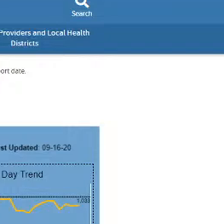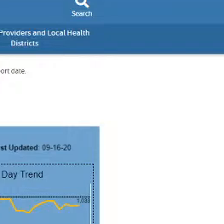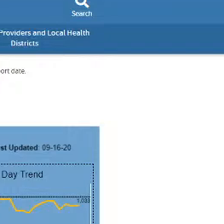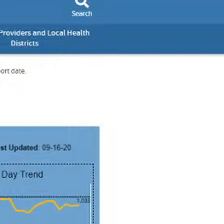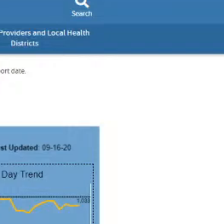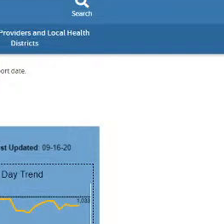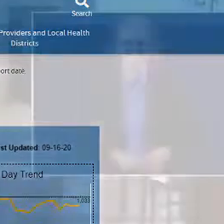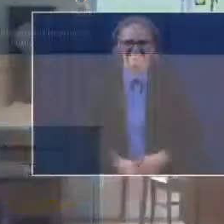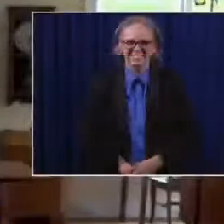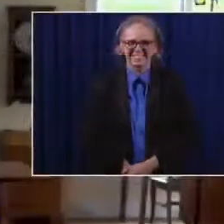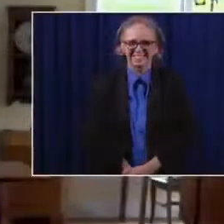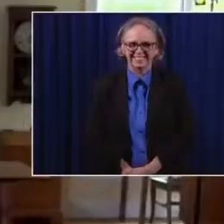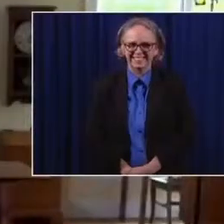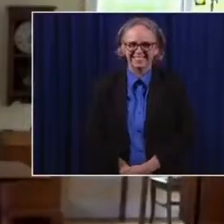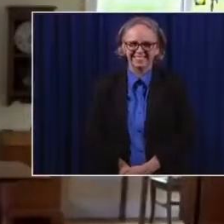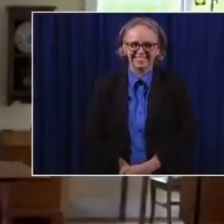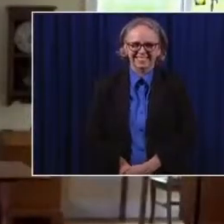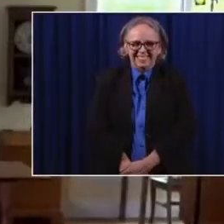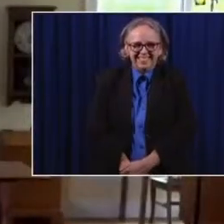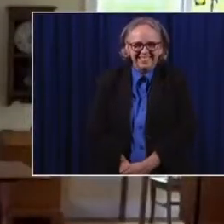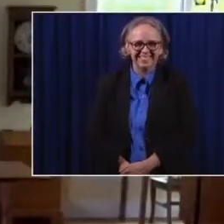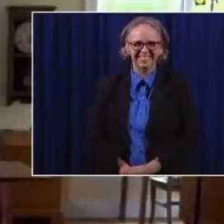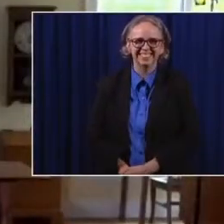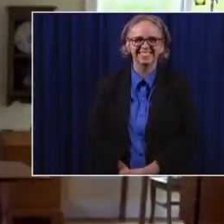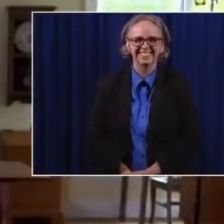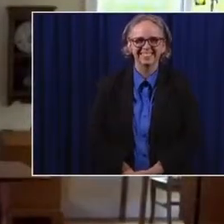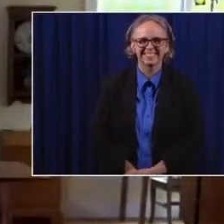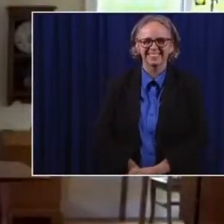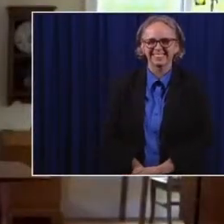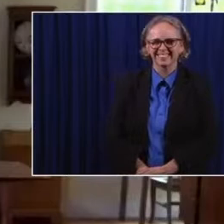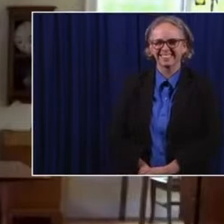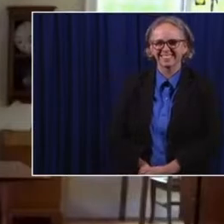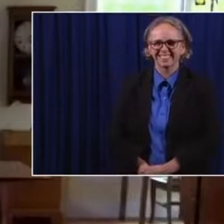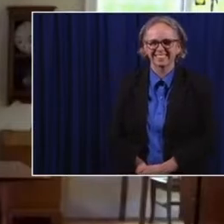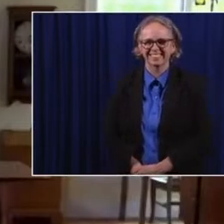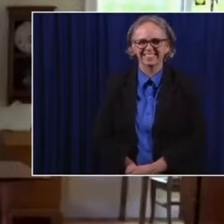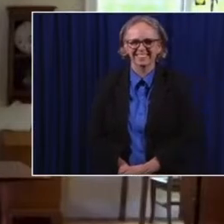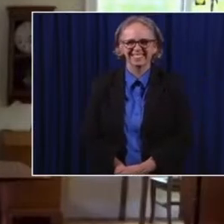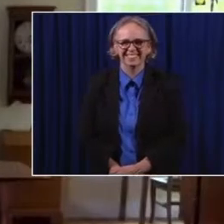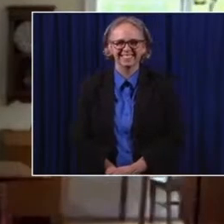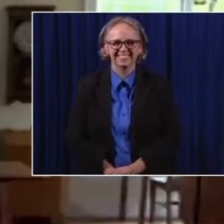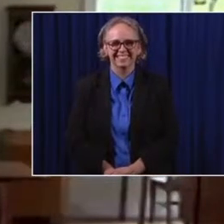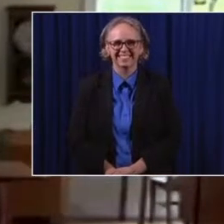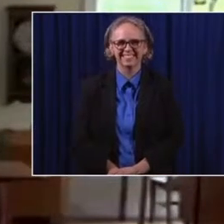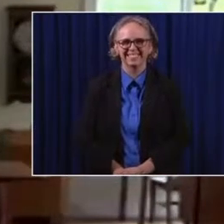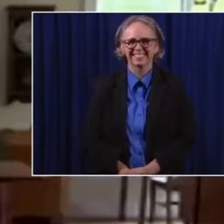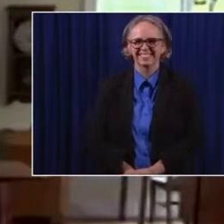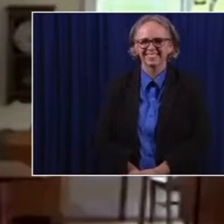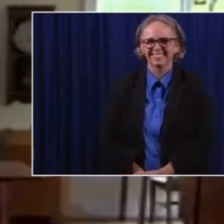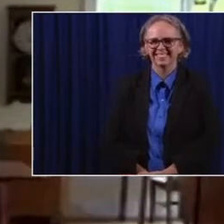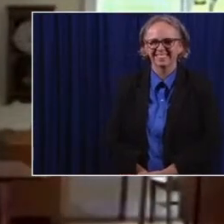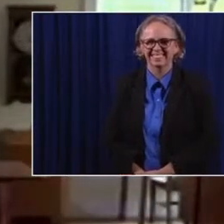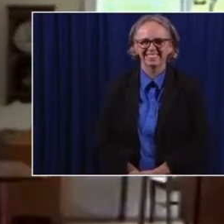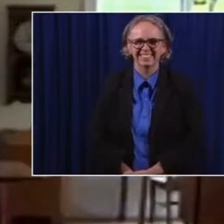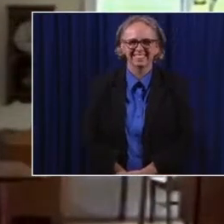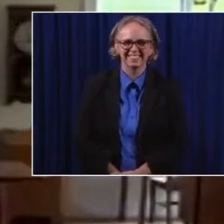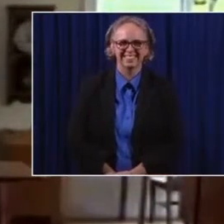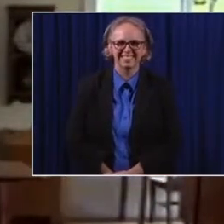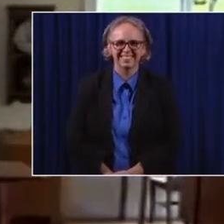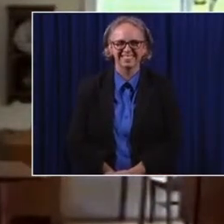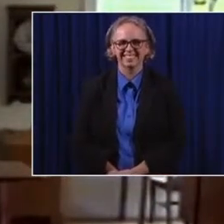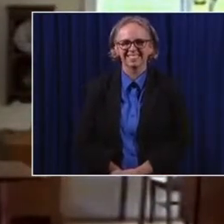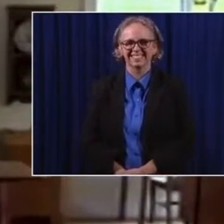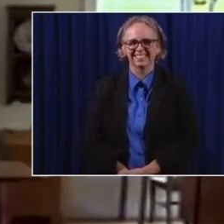deaths. Again, Governor Mike DeWine looks like he is about to take the podium there at his Cedarville home. I believe I see a